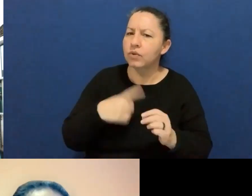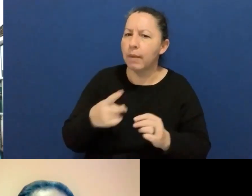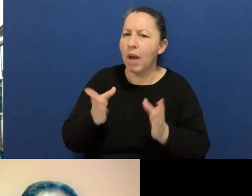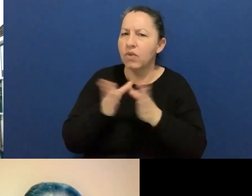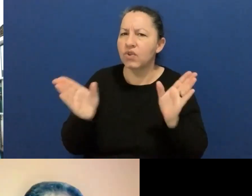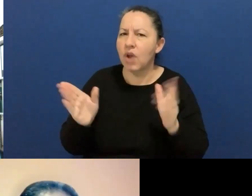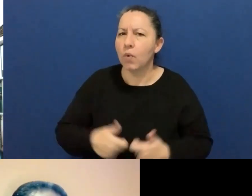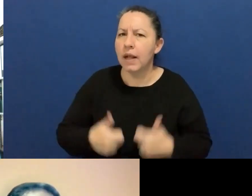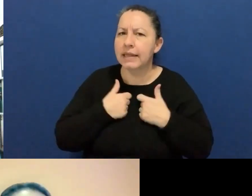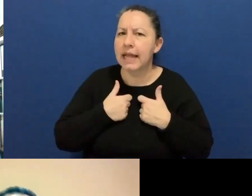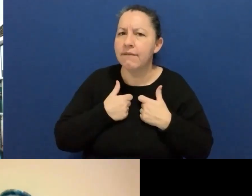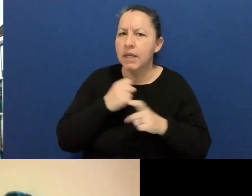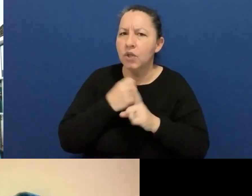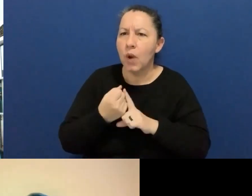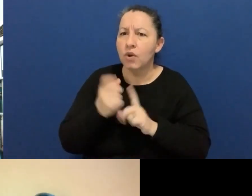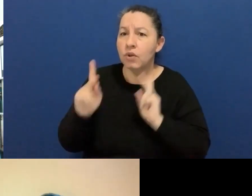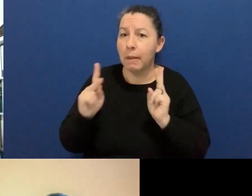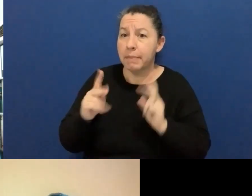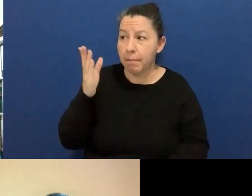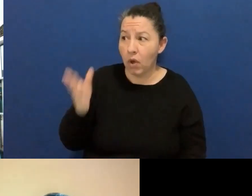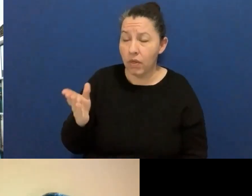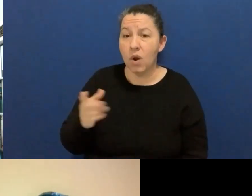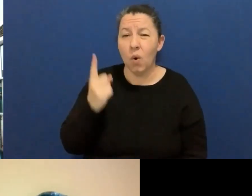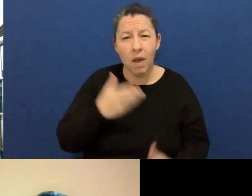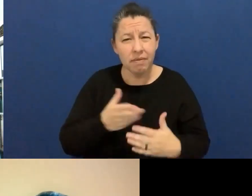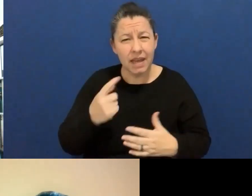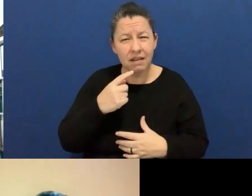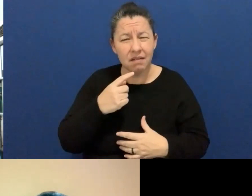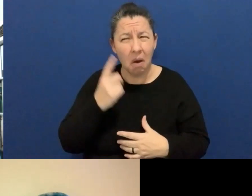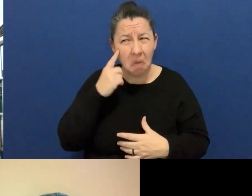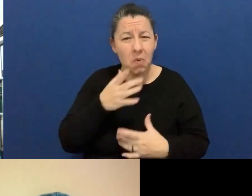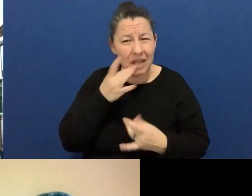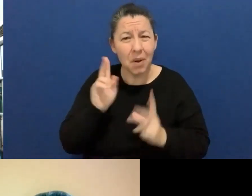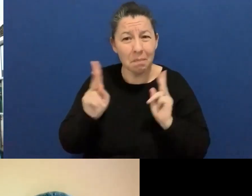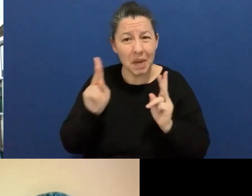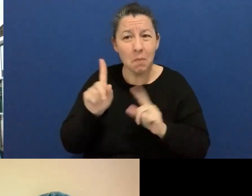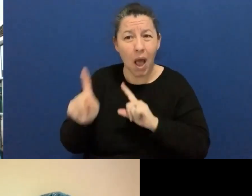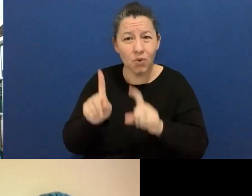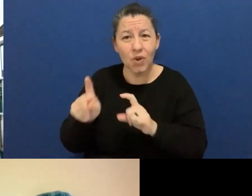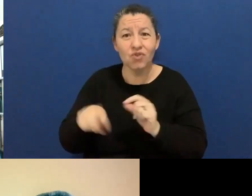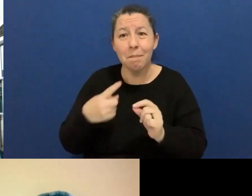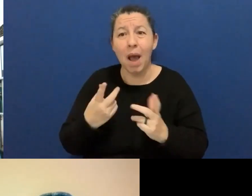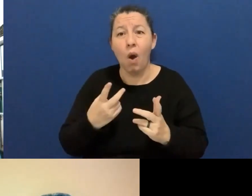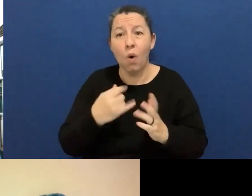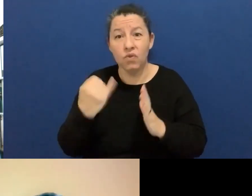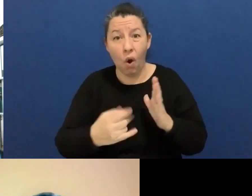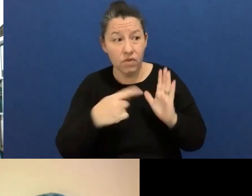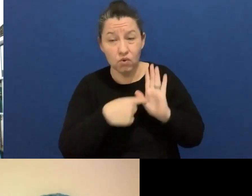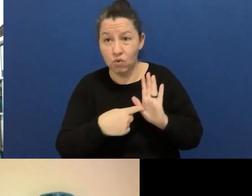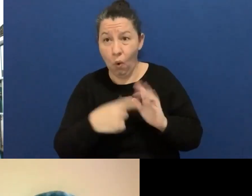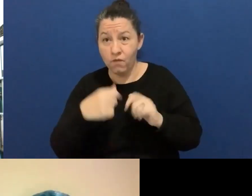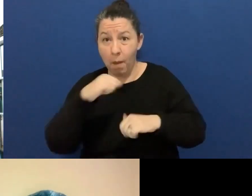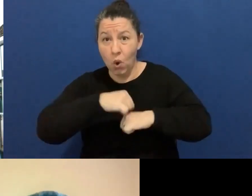living conditions, the people out there. One of the things that I thought was interesting were people asking the questions about the art that you showed on the rocks. So